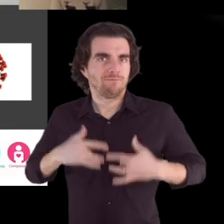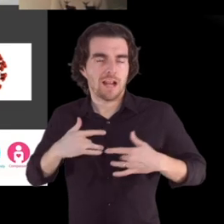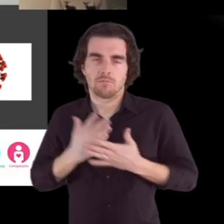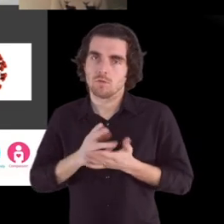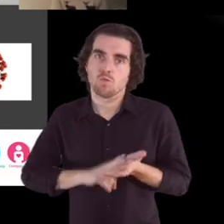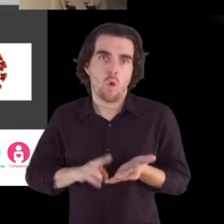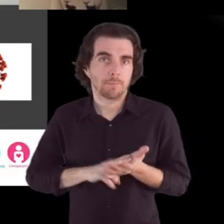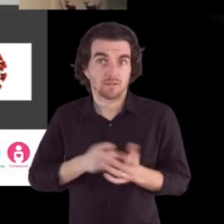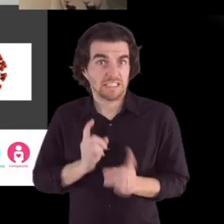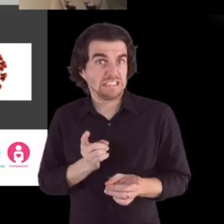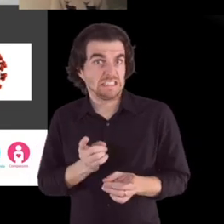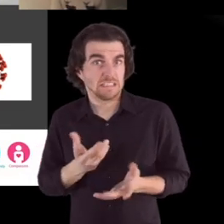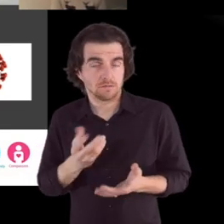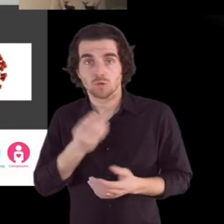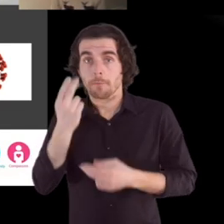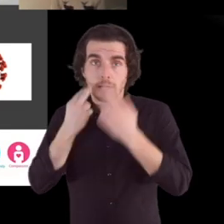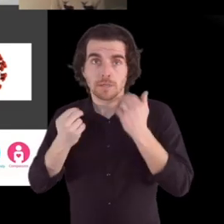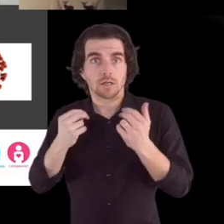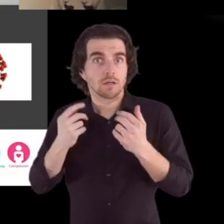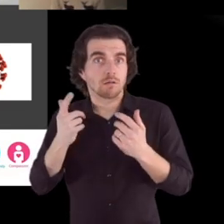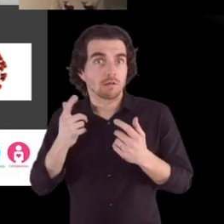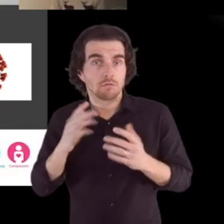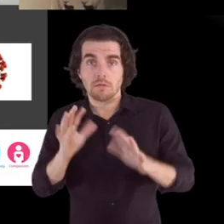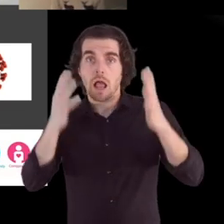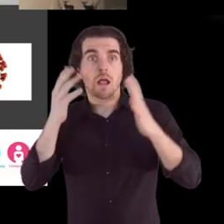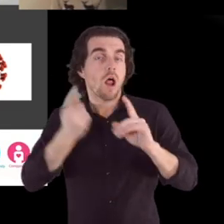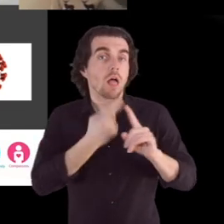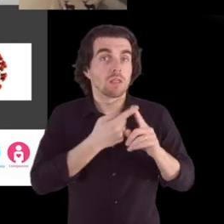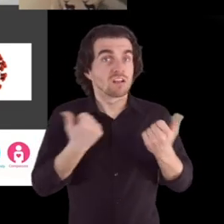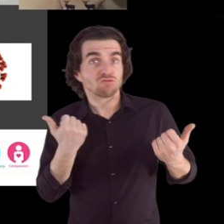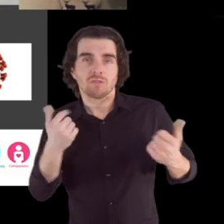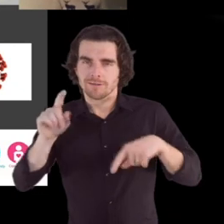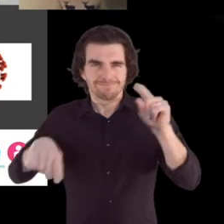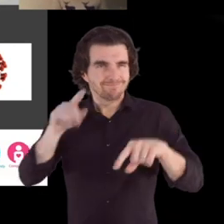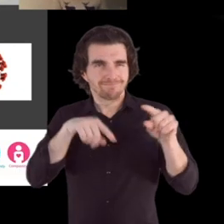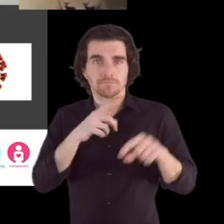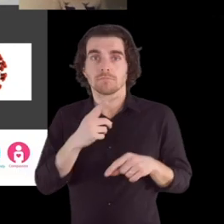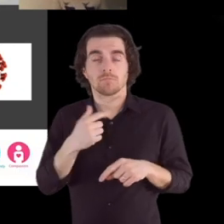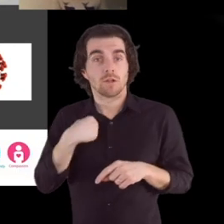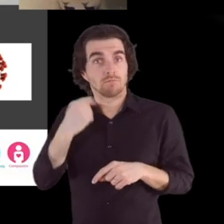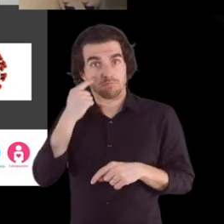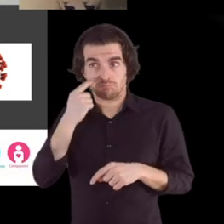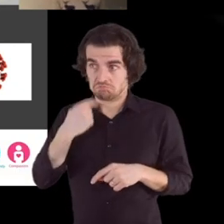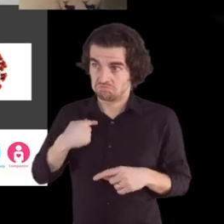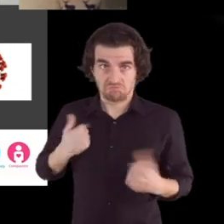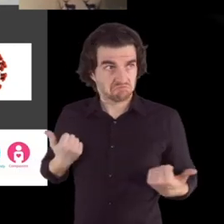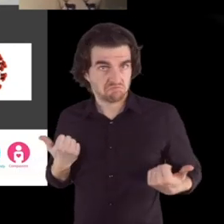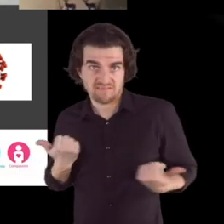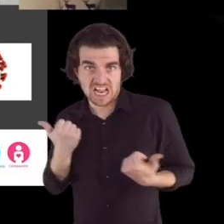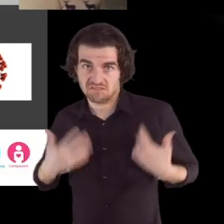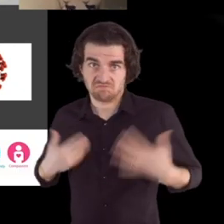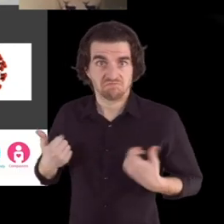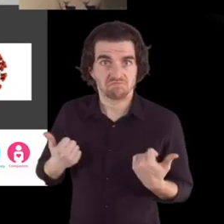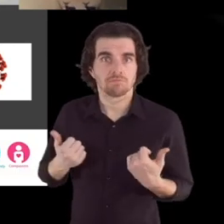are normal and to be expected, and different people do react differently. Some people may feel, actually, I'm built for this, I'm ready for